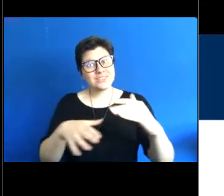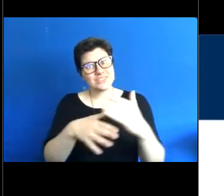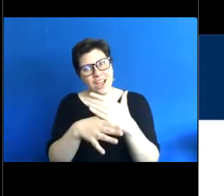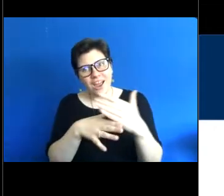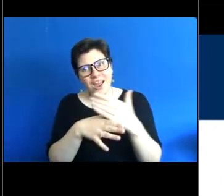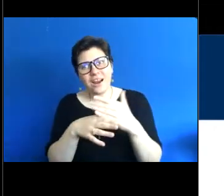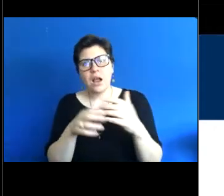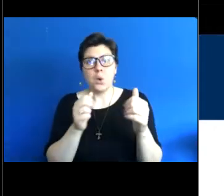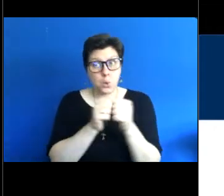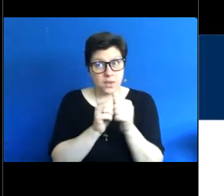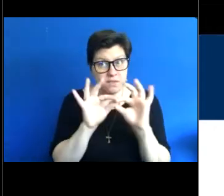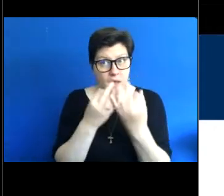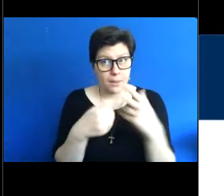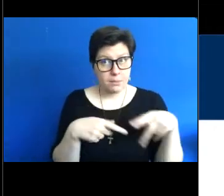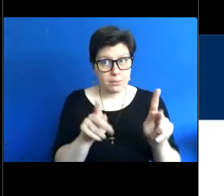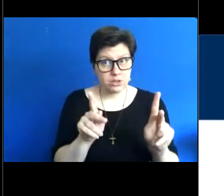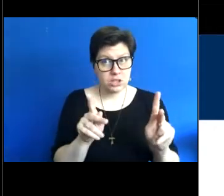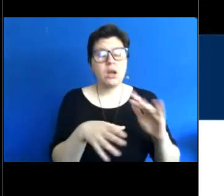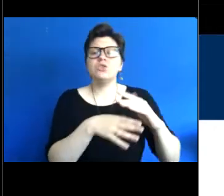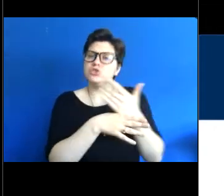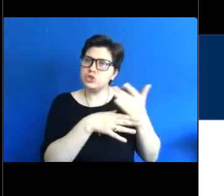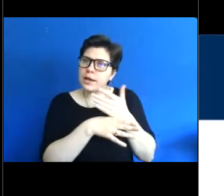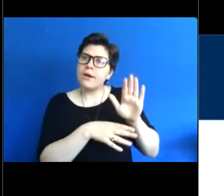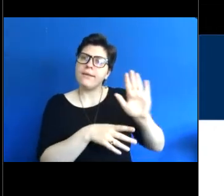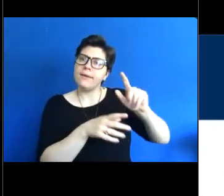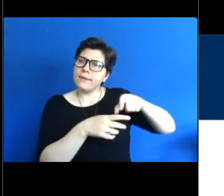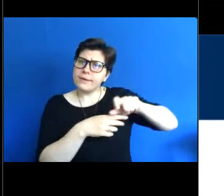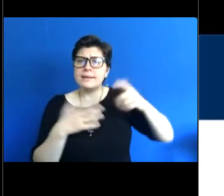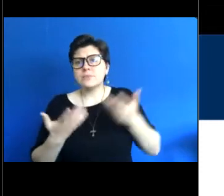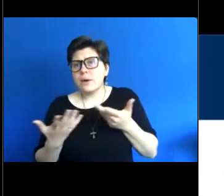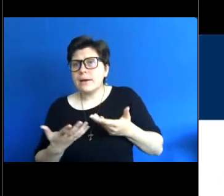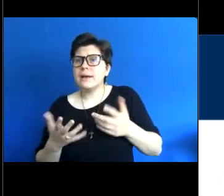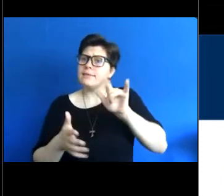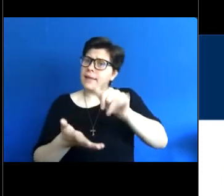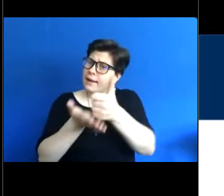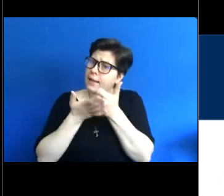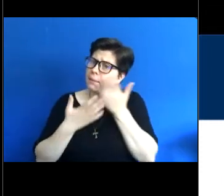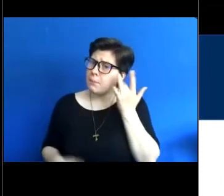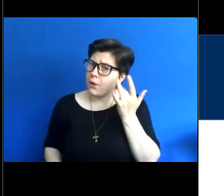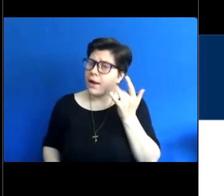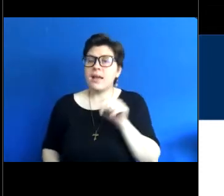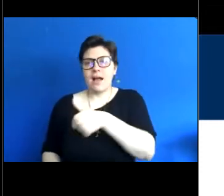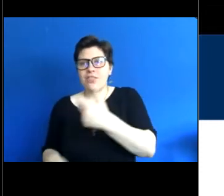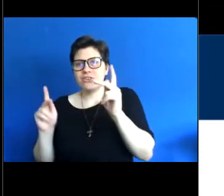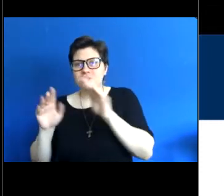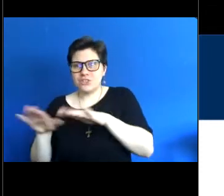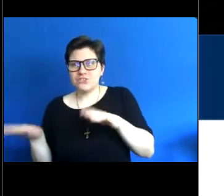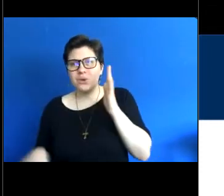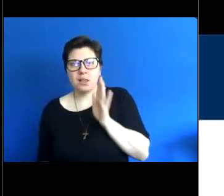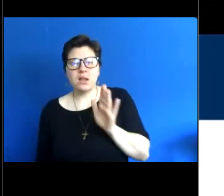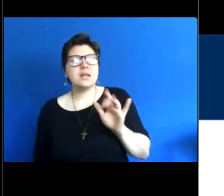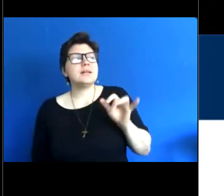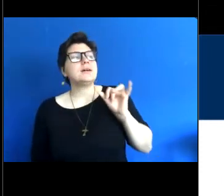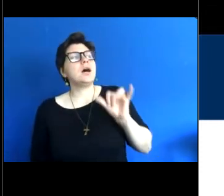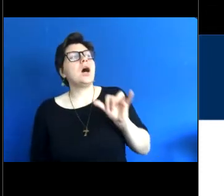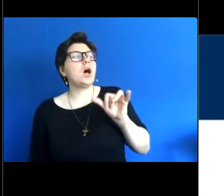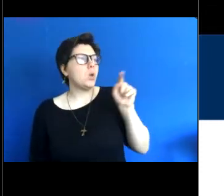family's permission about that child and their needs, because then that'll help the other children to grow. Oh, I see, this is something Johnny